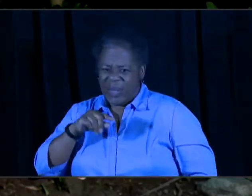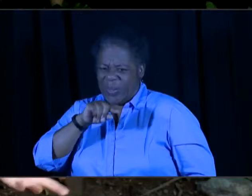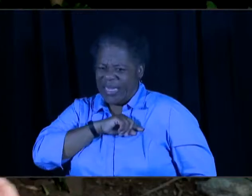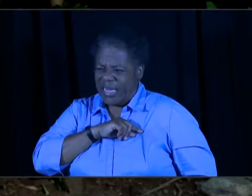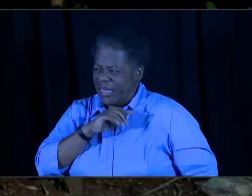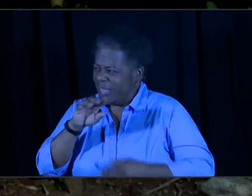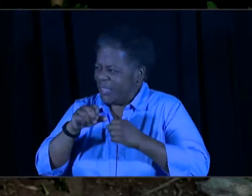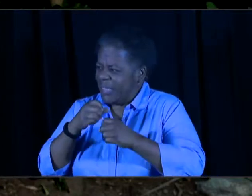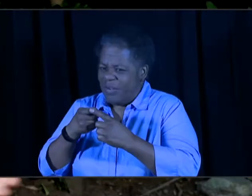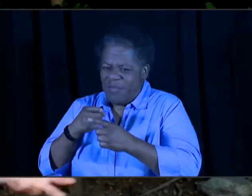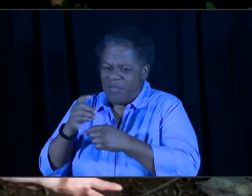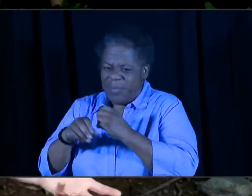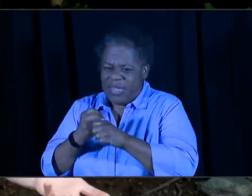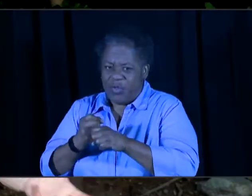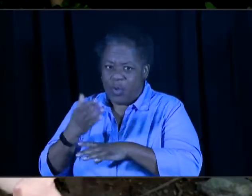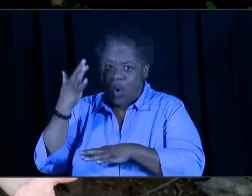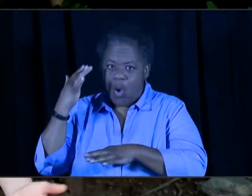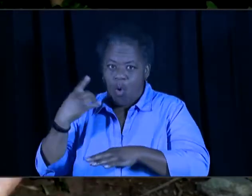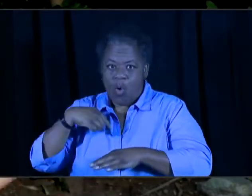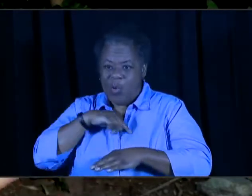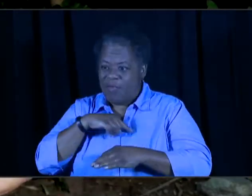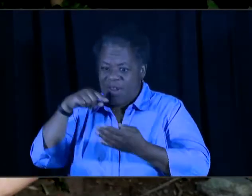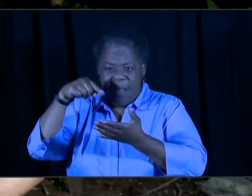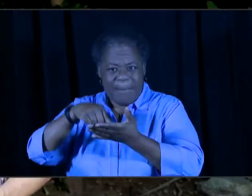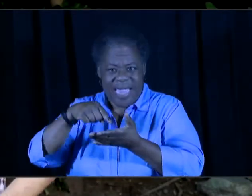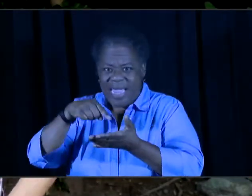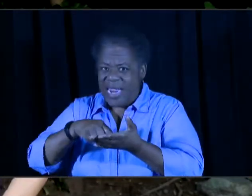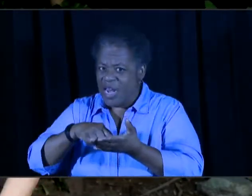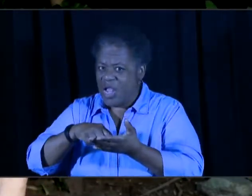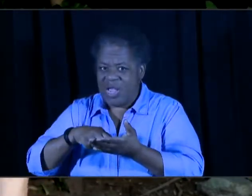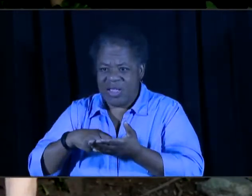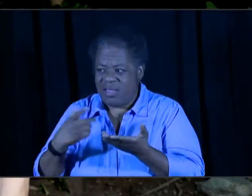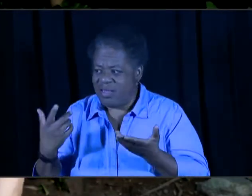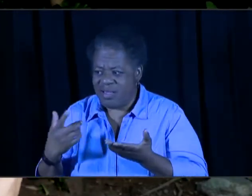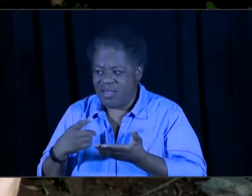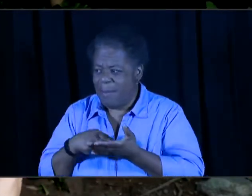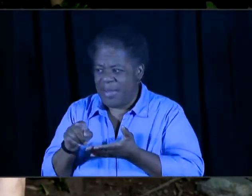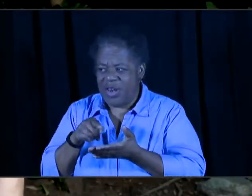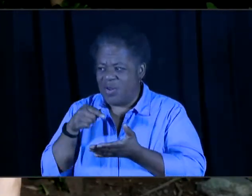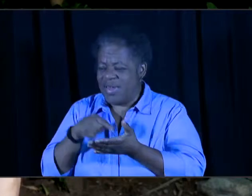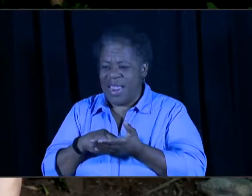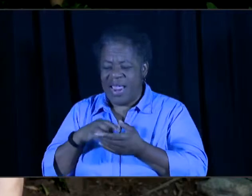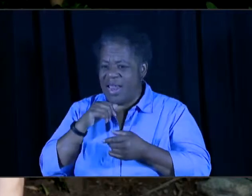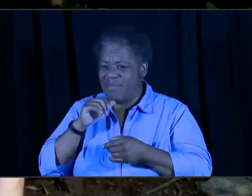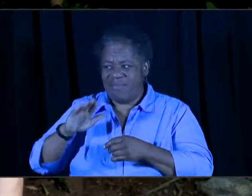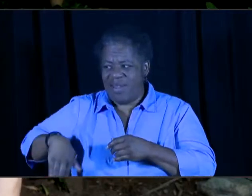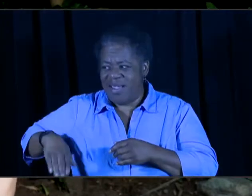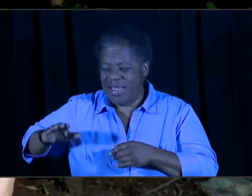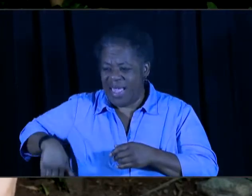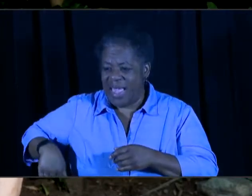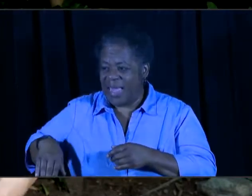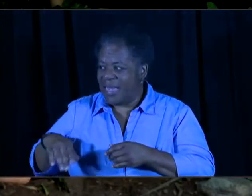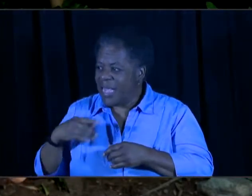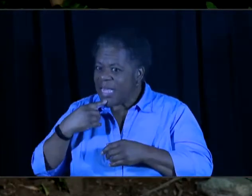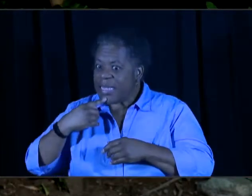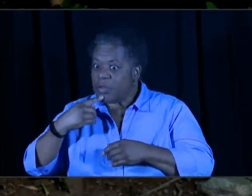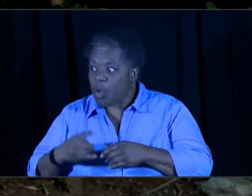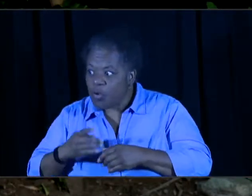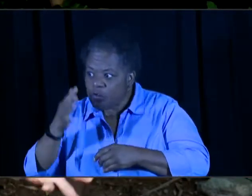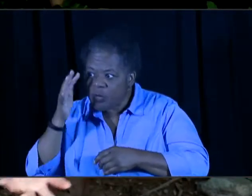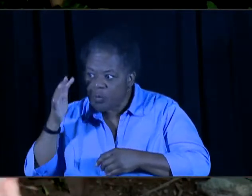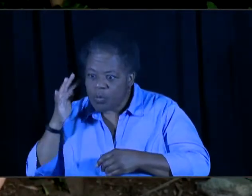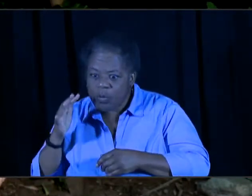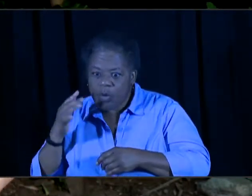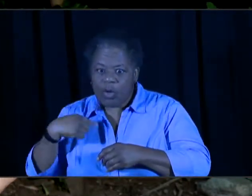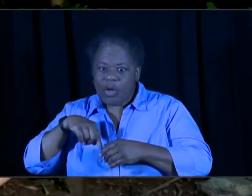years ago. We have not paid our debt." And Reuben said, "Didn't I tell you that day with Joseph that we were